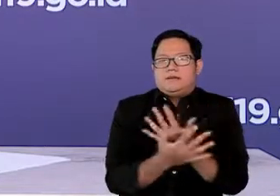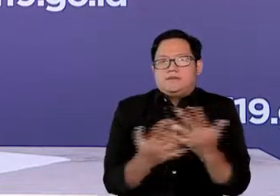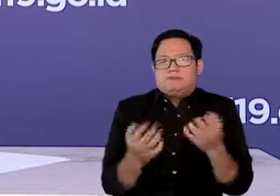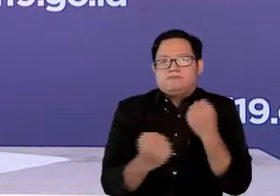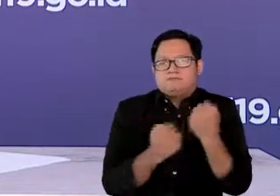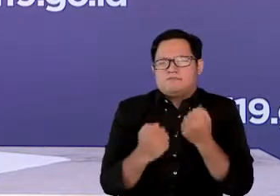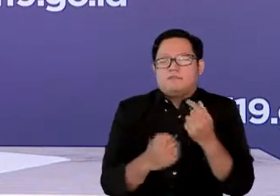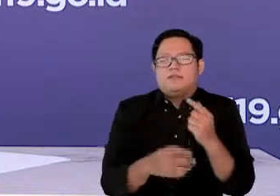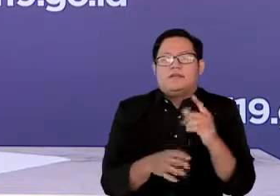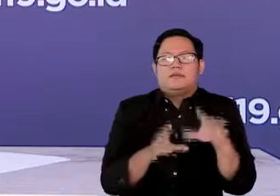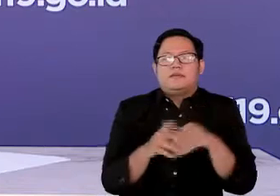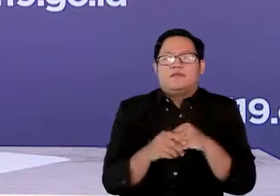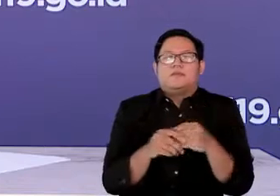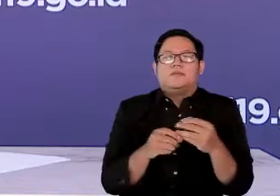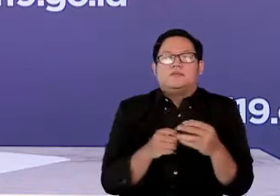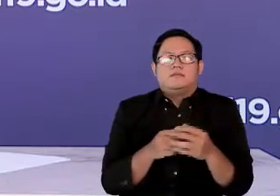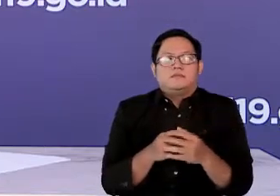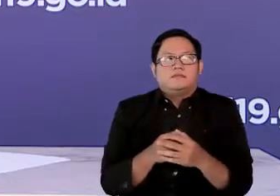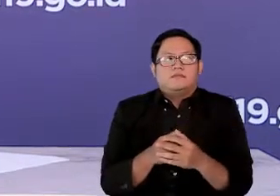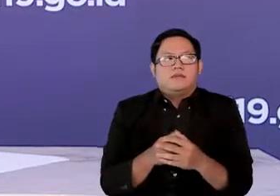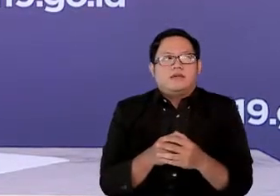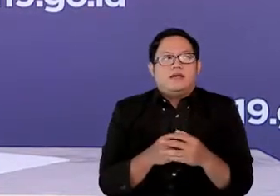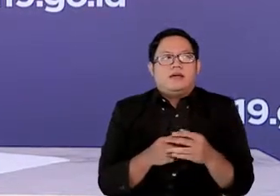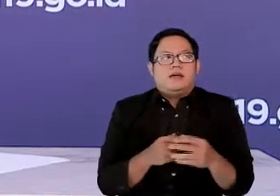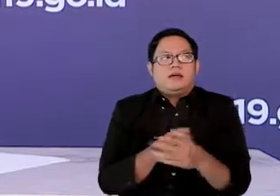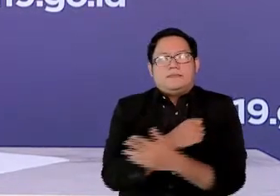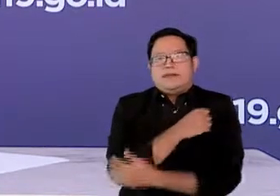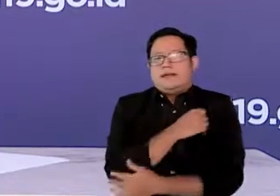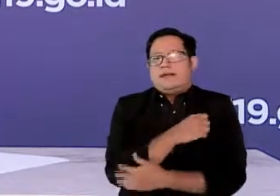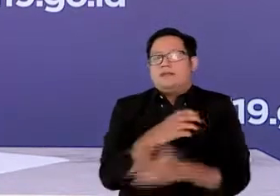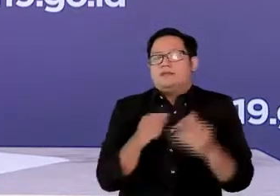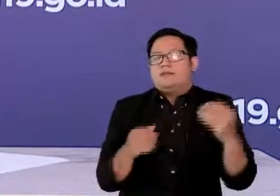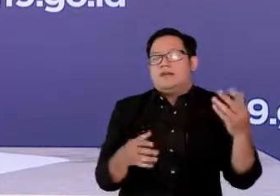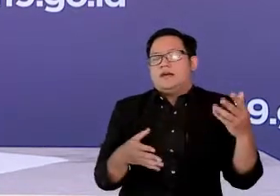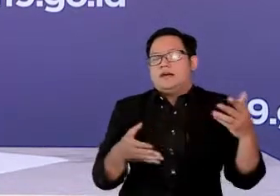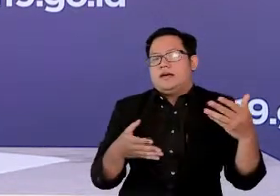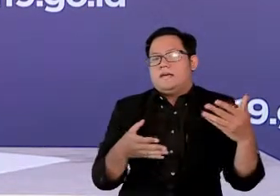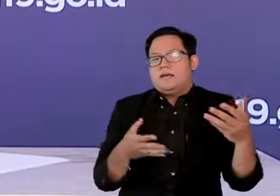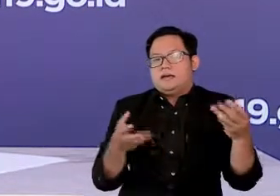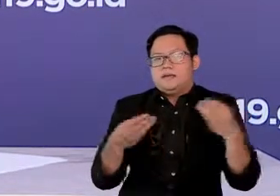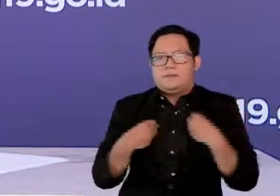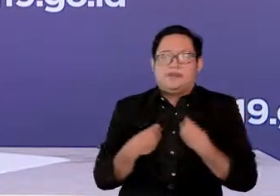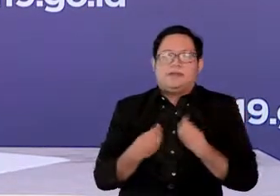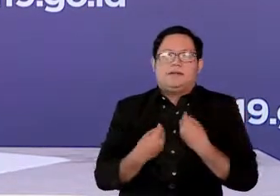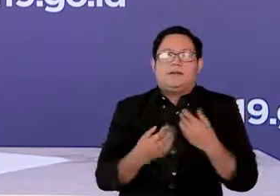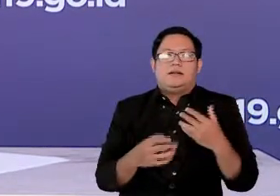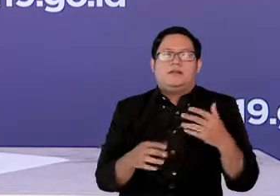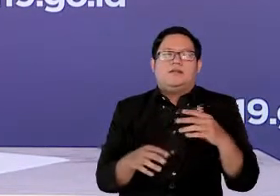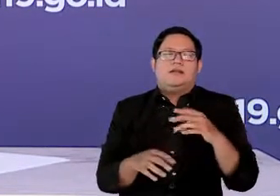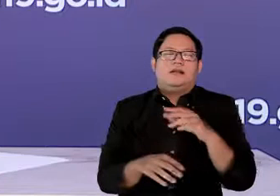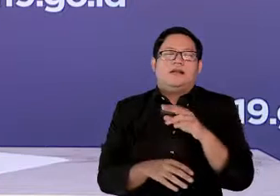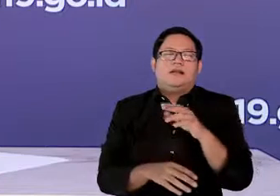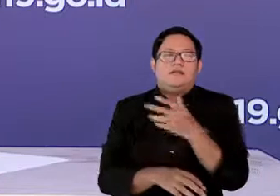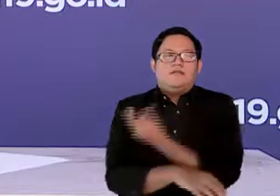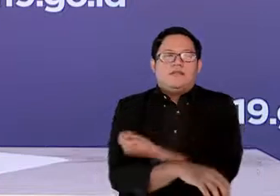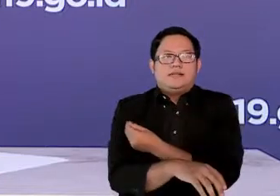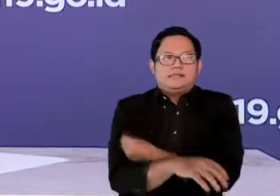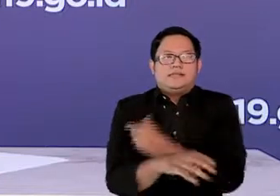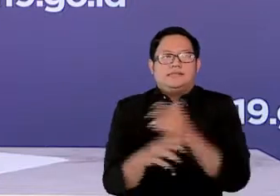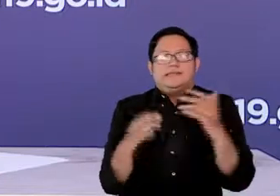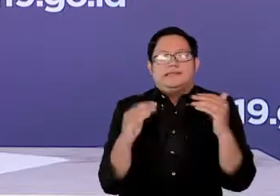are countries with the right to access vaccines of 20% of the total populations. This is a form of